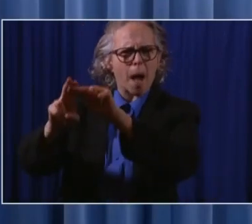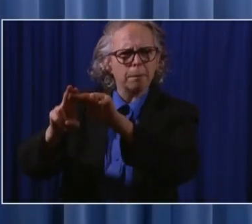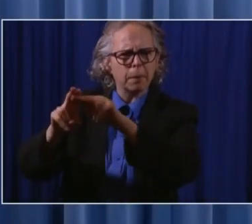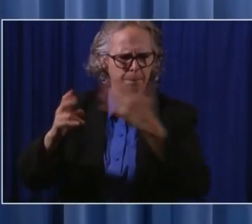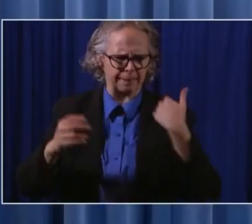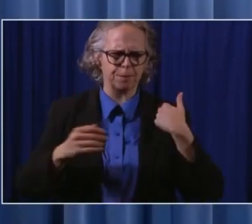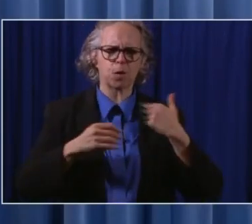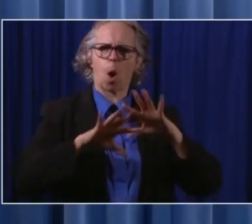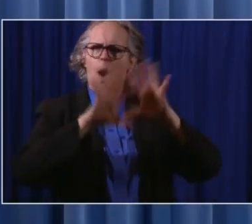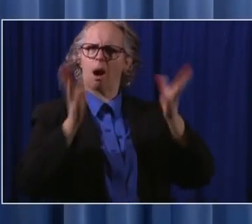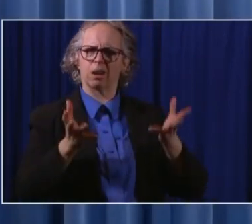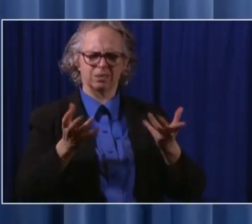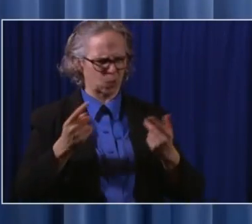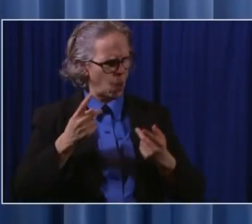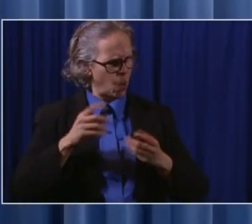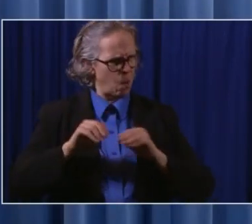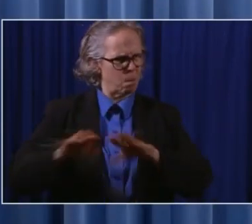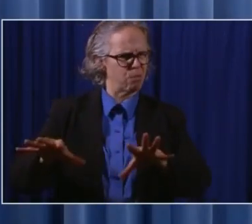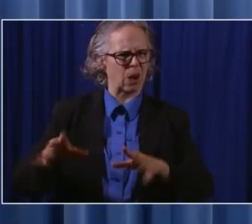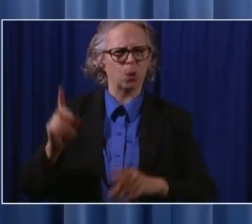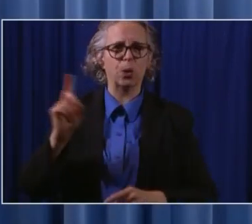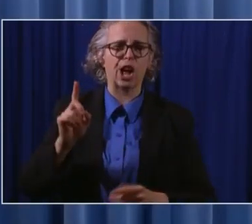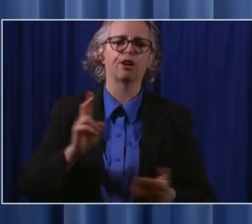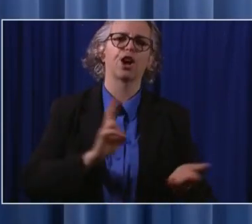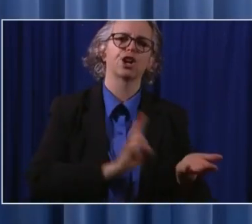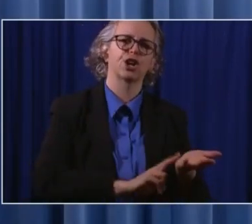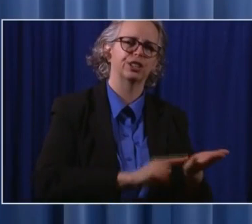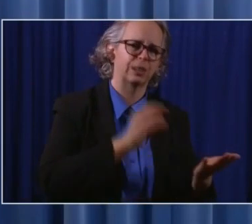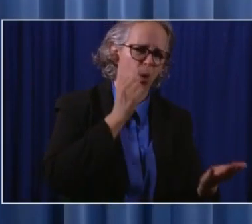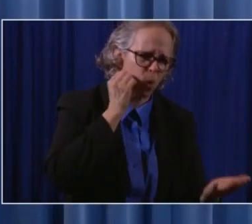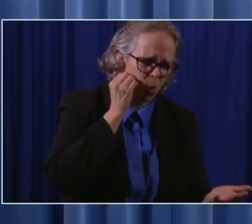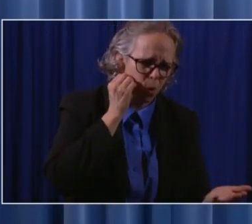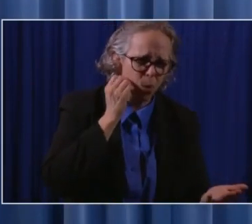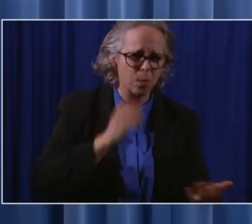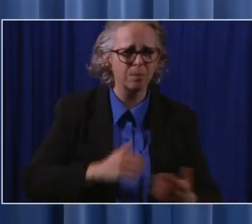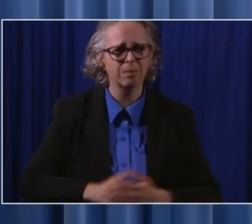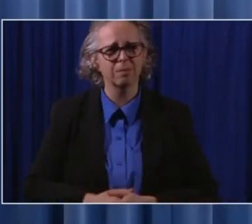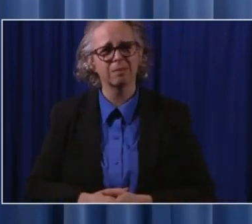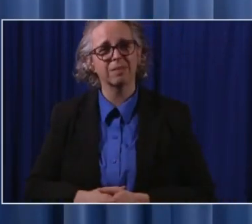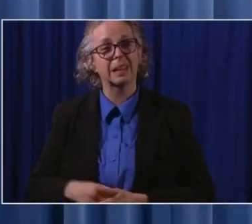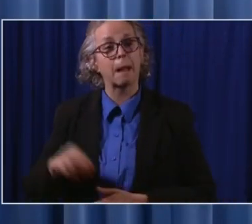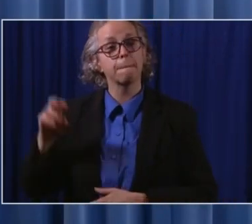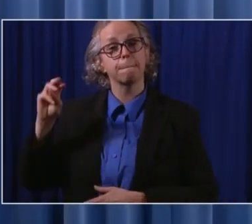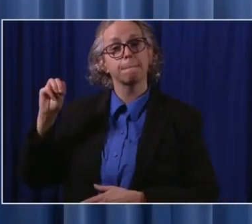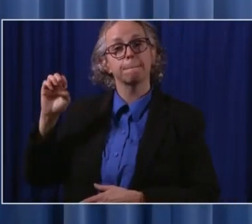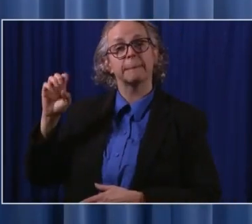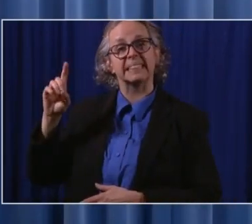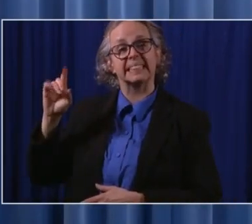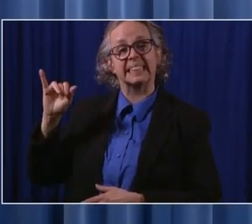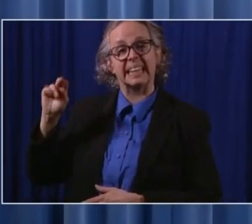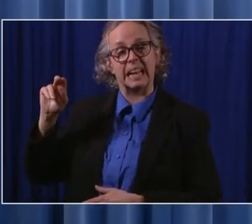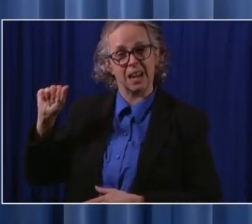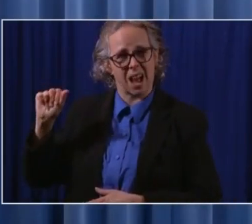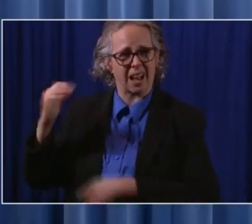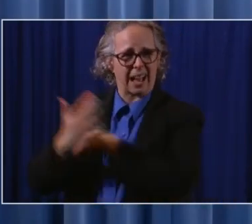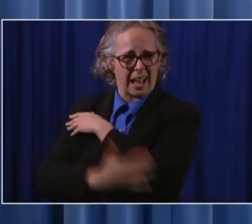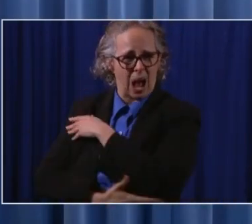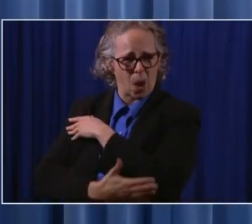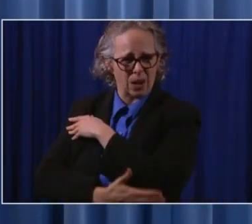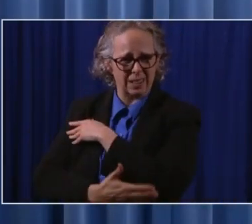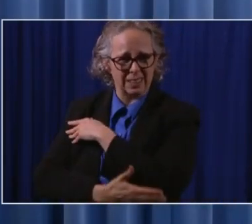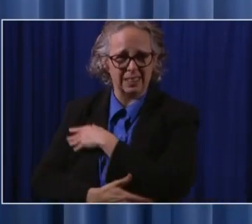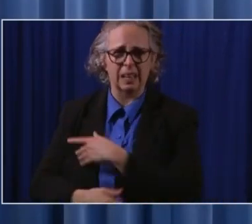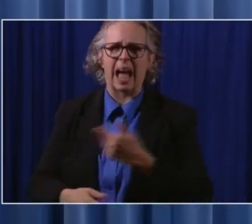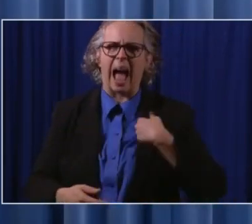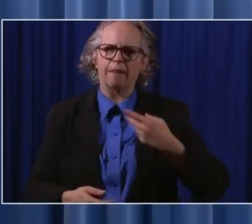care facilities during the past reporting period. Medina, they met 4 indicators, including new cases